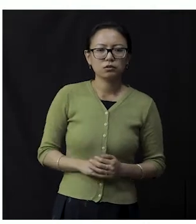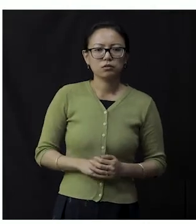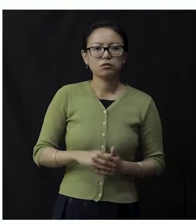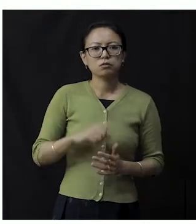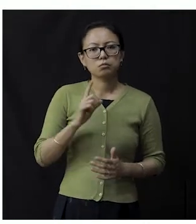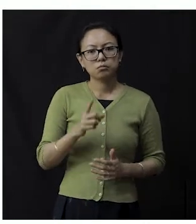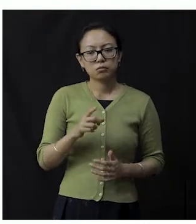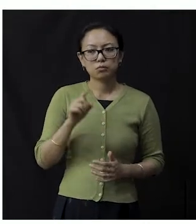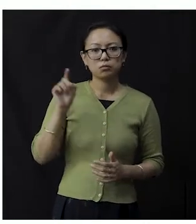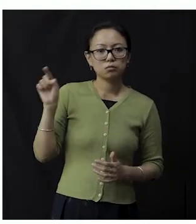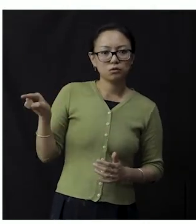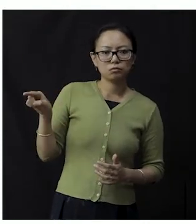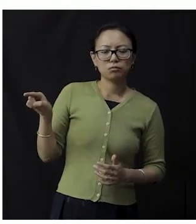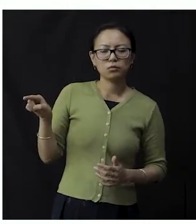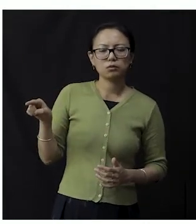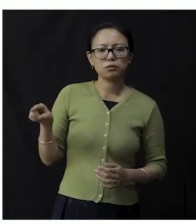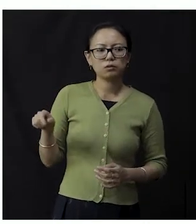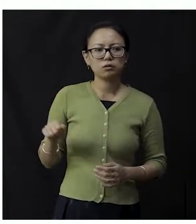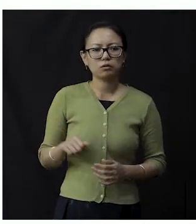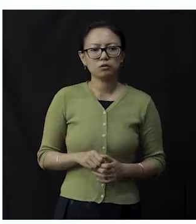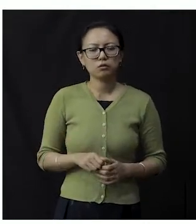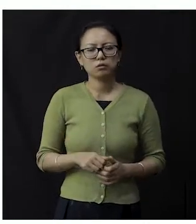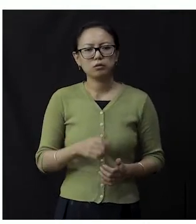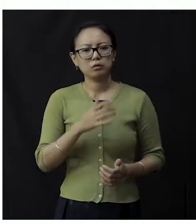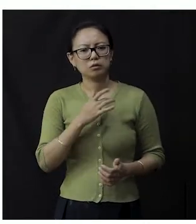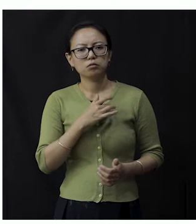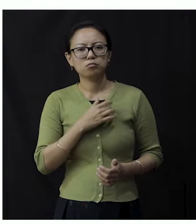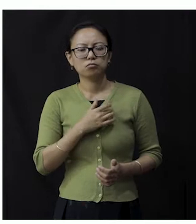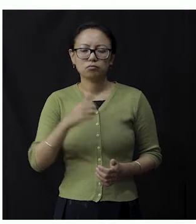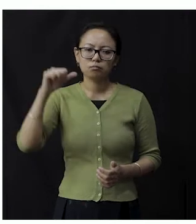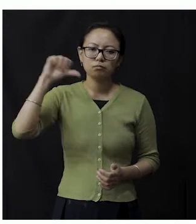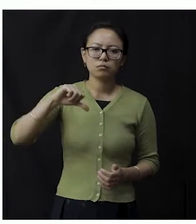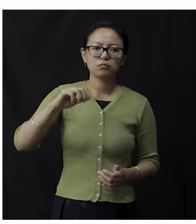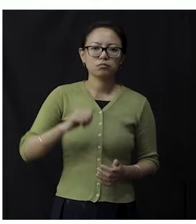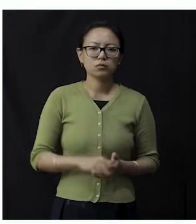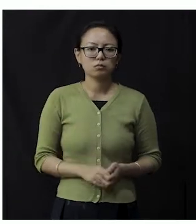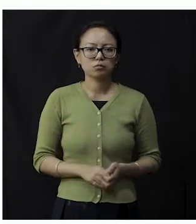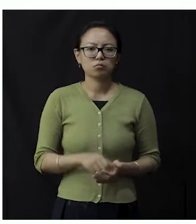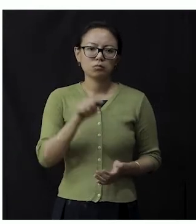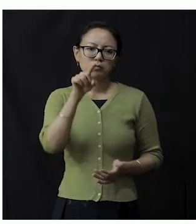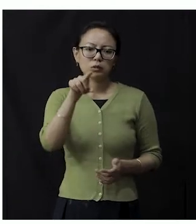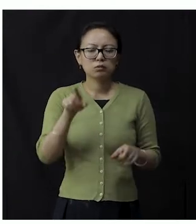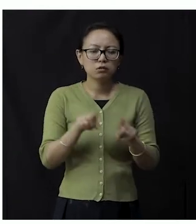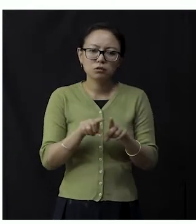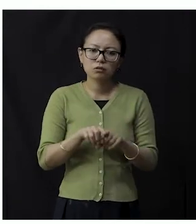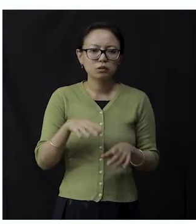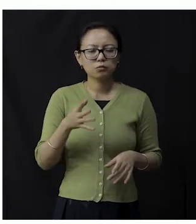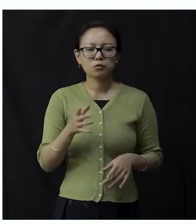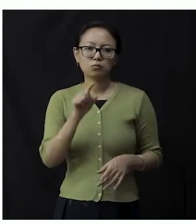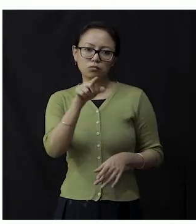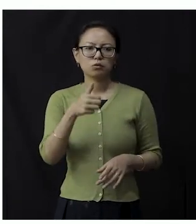then he is not as well behaved as you are. He still has no